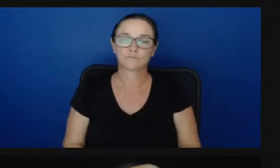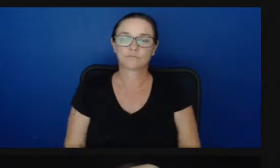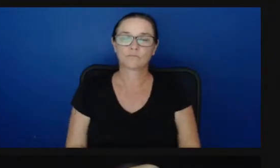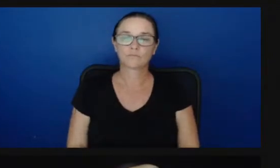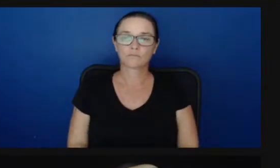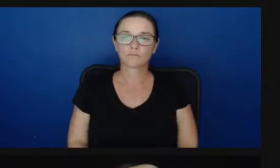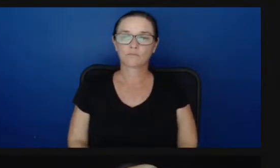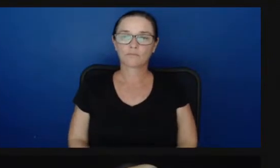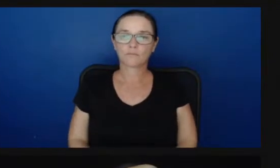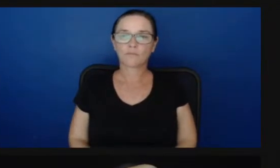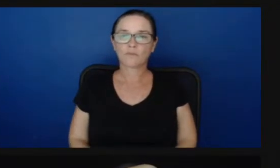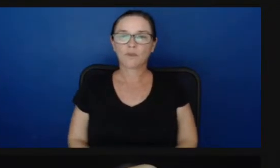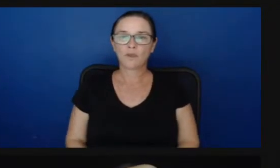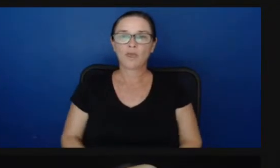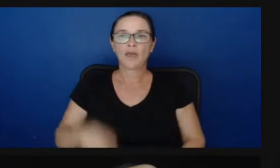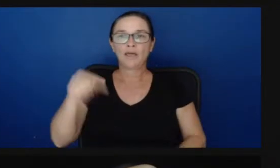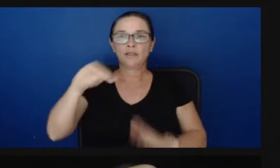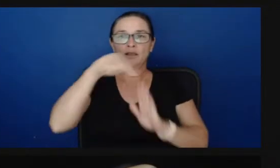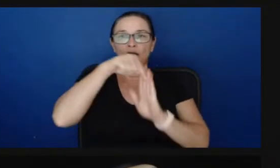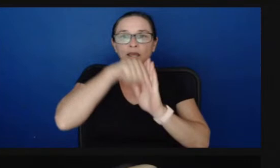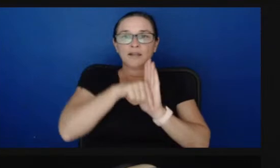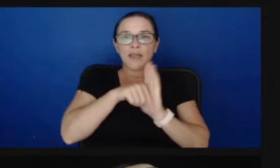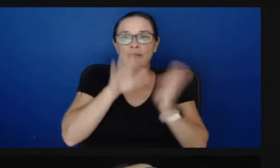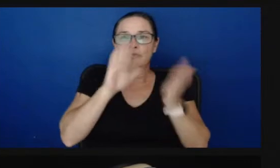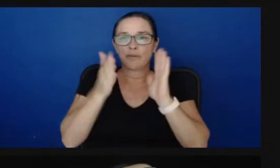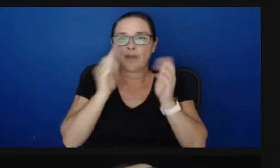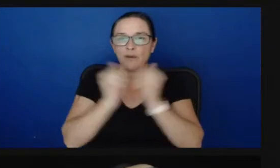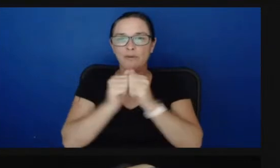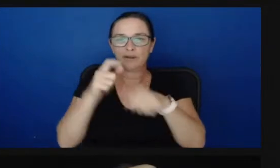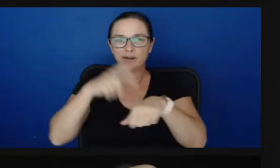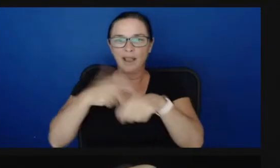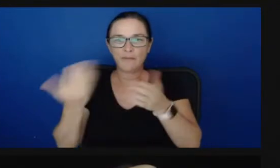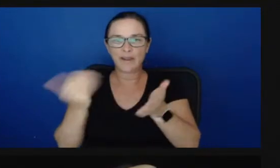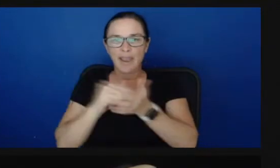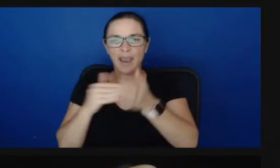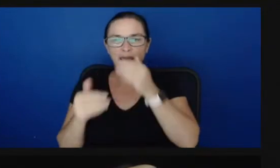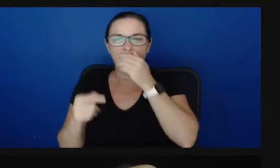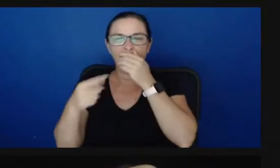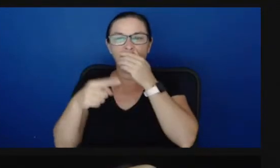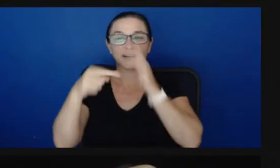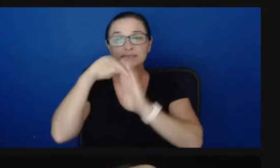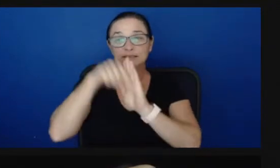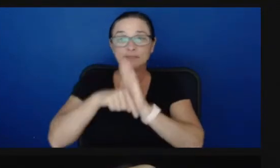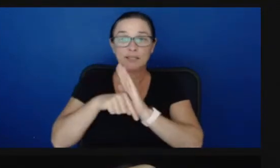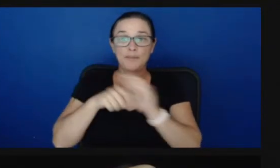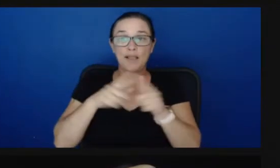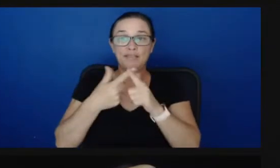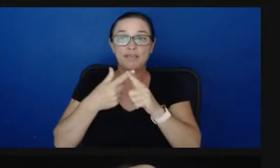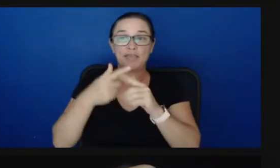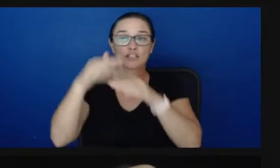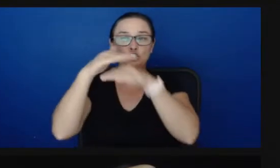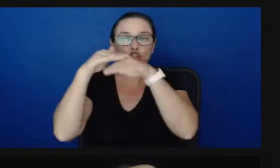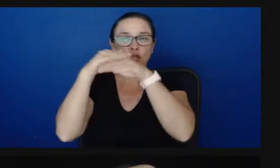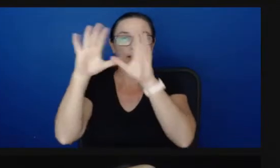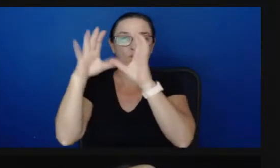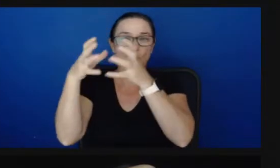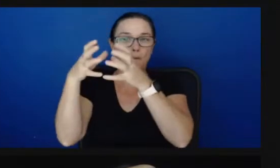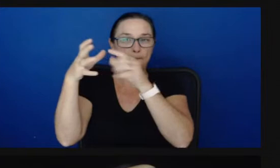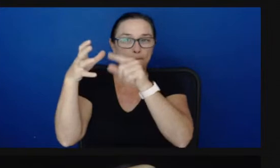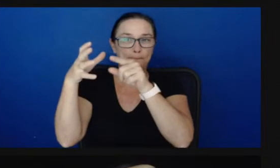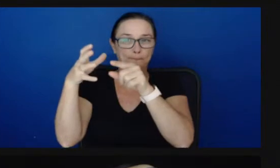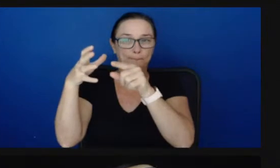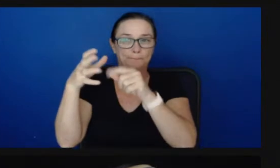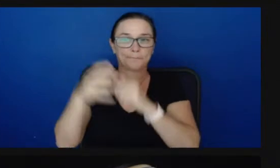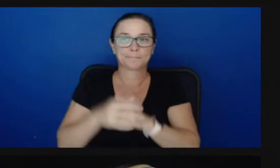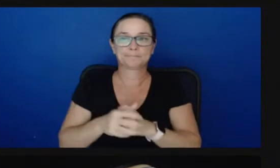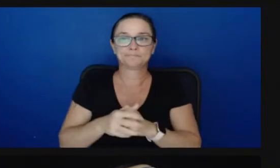Okay, so there is our depth versus time again. There's a deep earthquakes. That's shallow swarm right there. If I zoom it in,